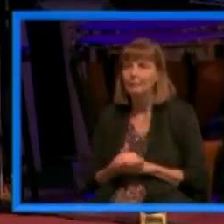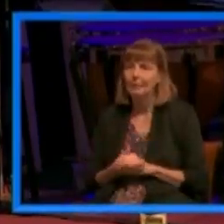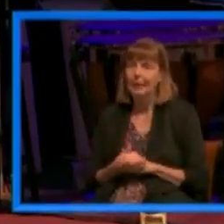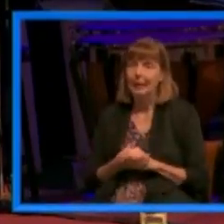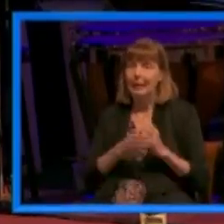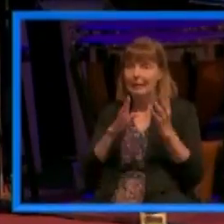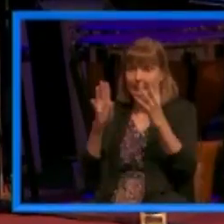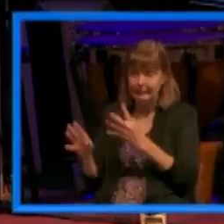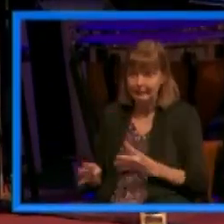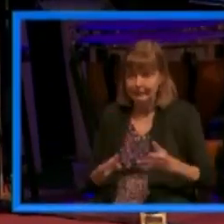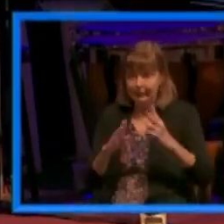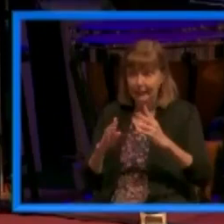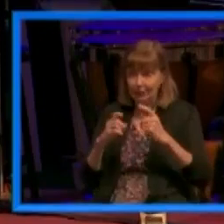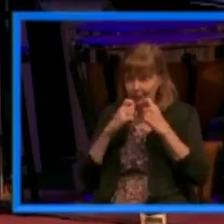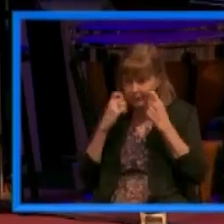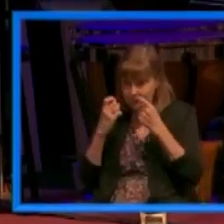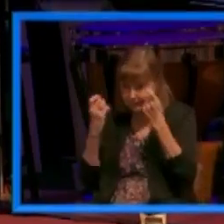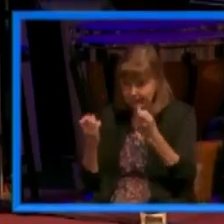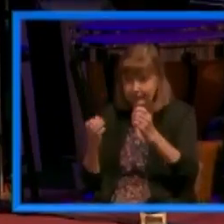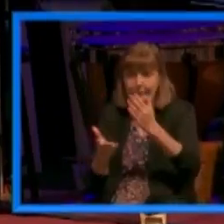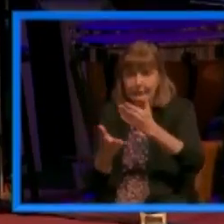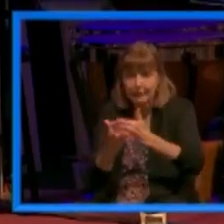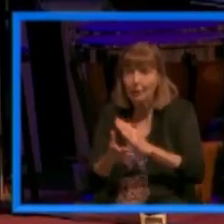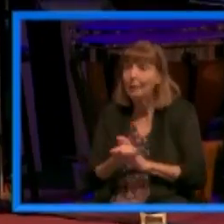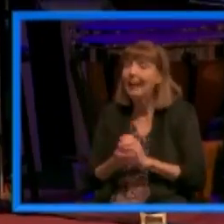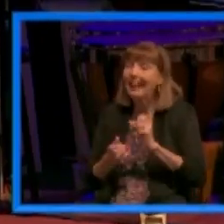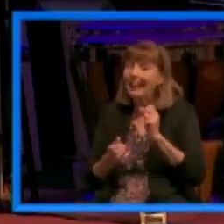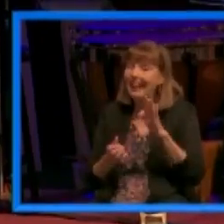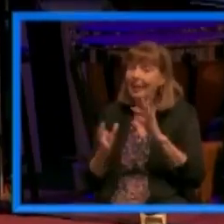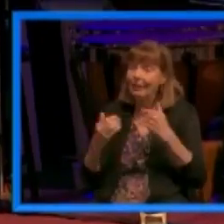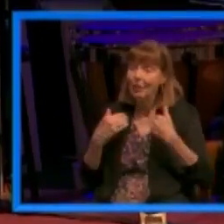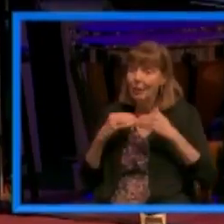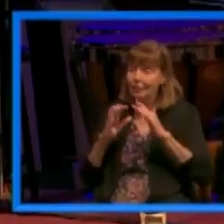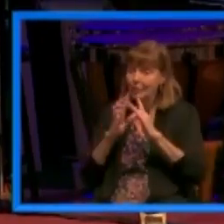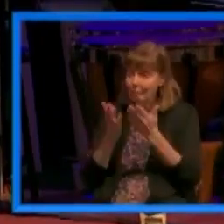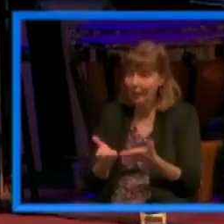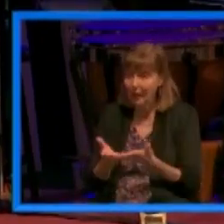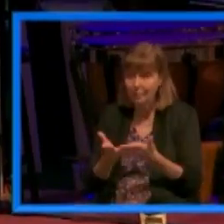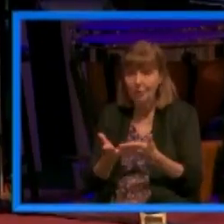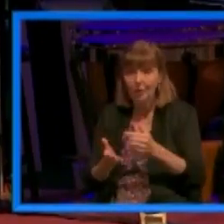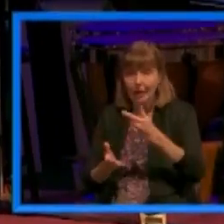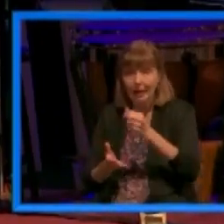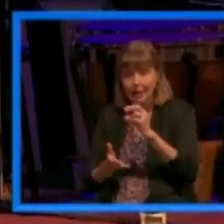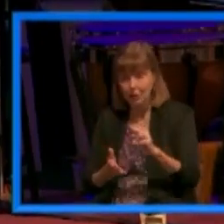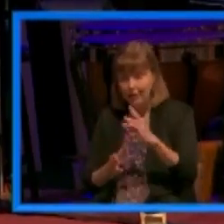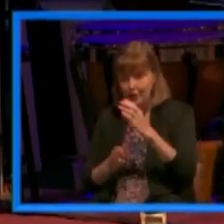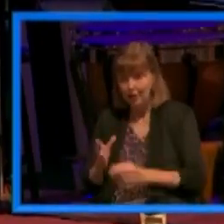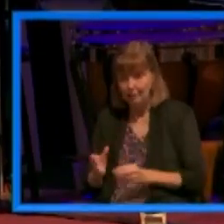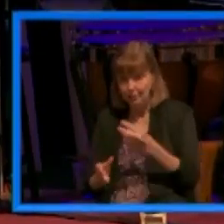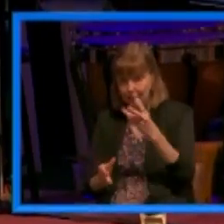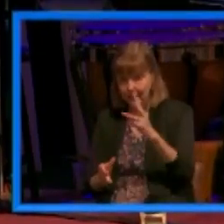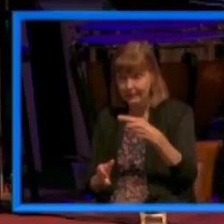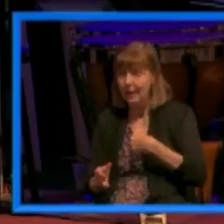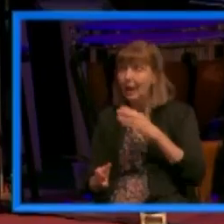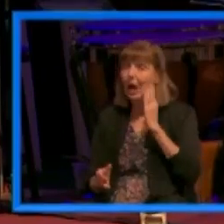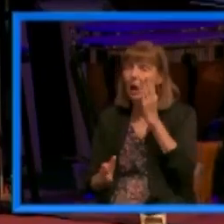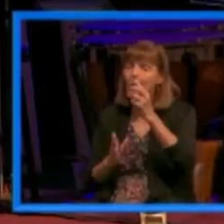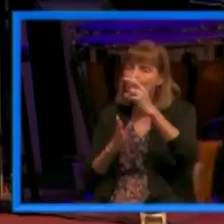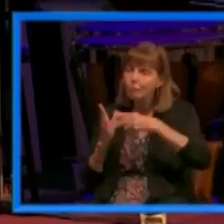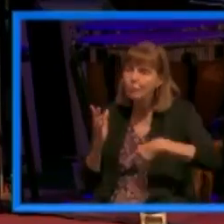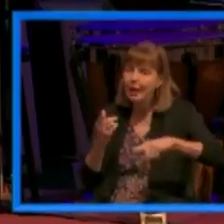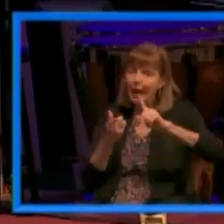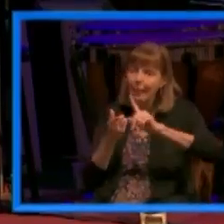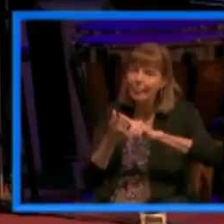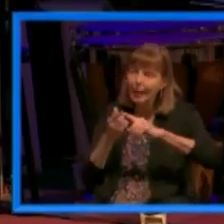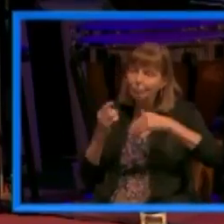sin. If you have your Bible this morning, take them and look with me to Genesis chapter 16. I'm going to read the text to us, and then we will walk through